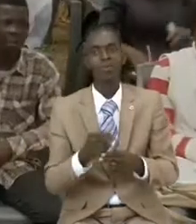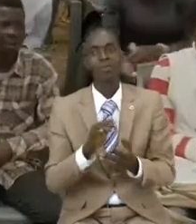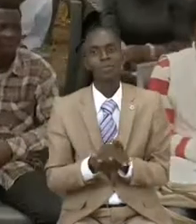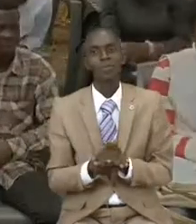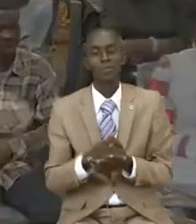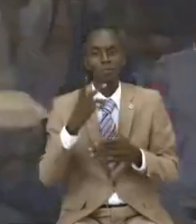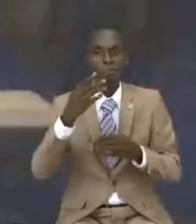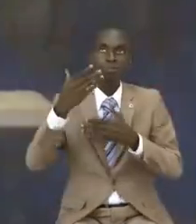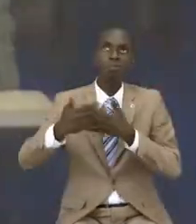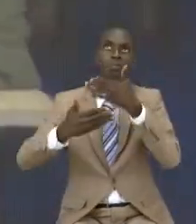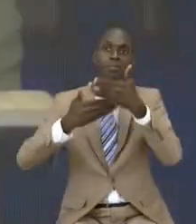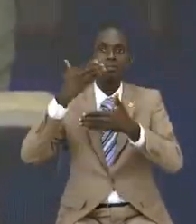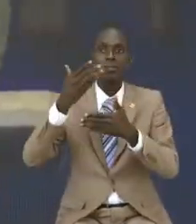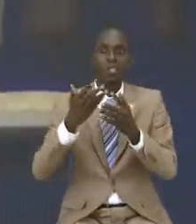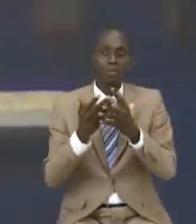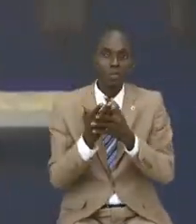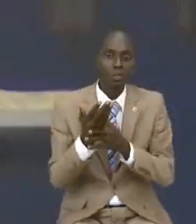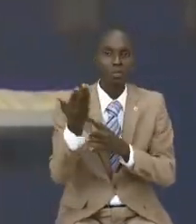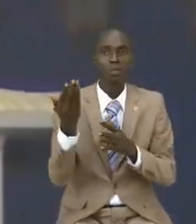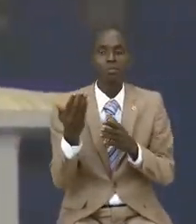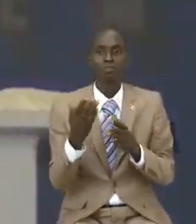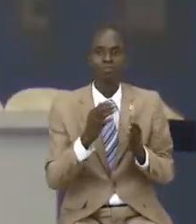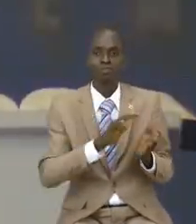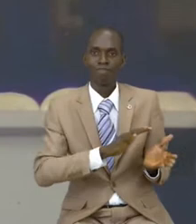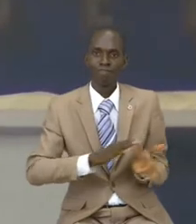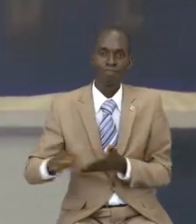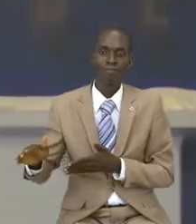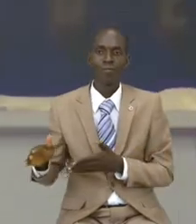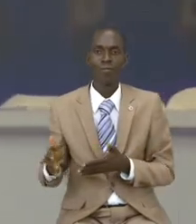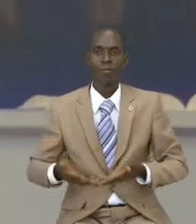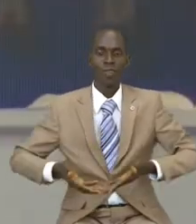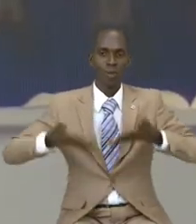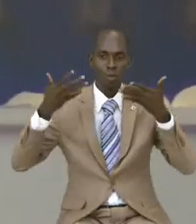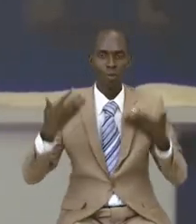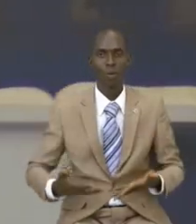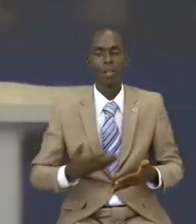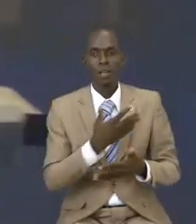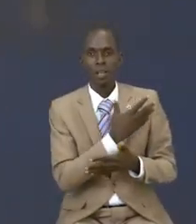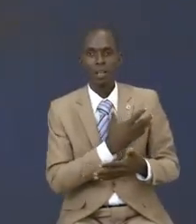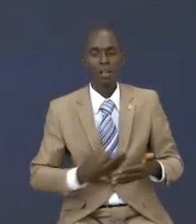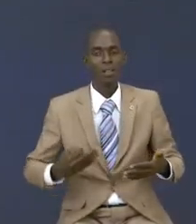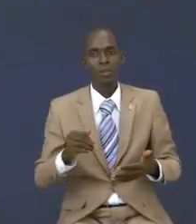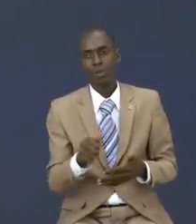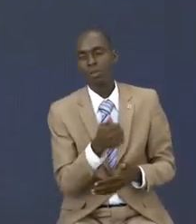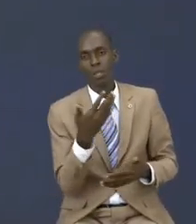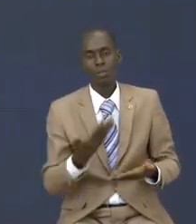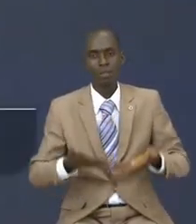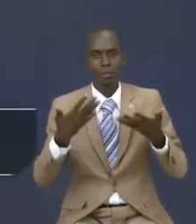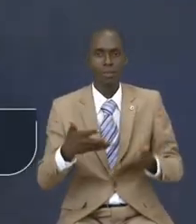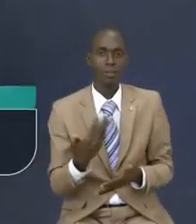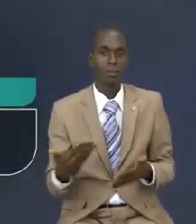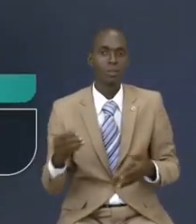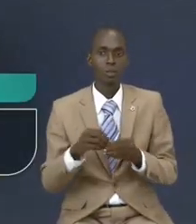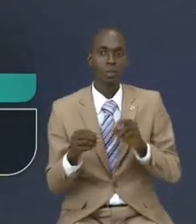progress through shedding weights and entanglements. Number three, the power